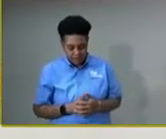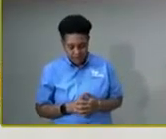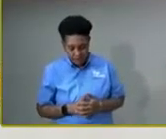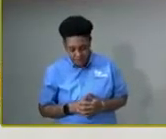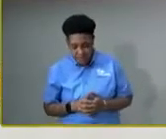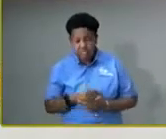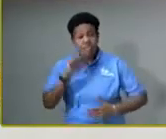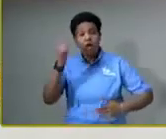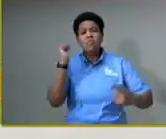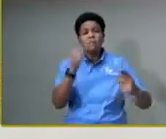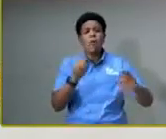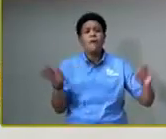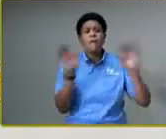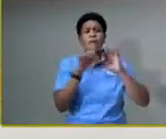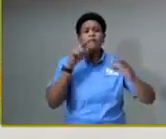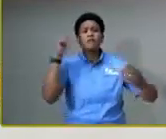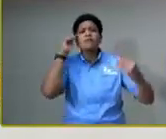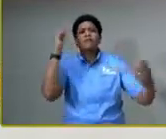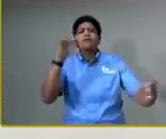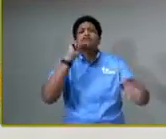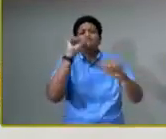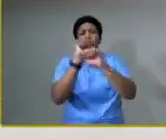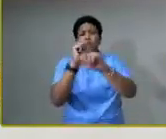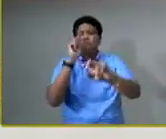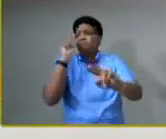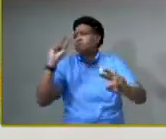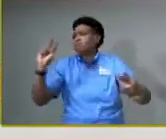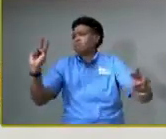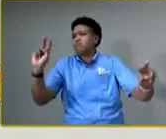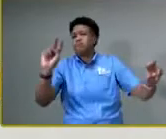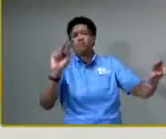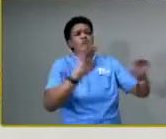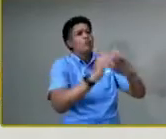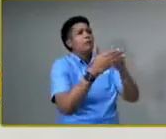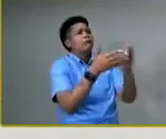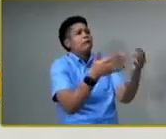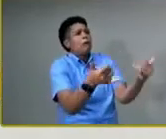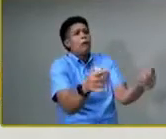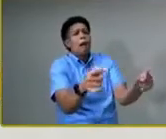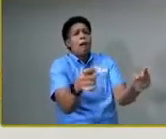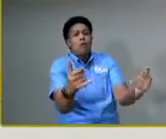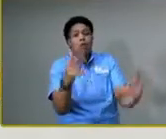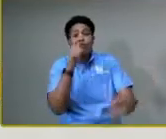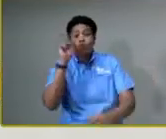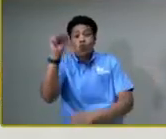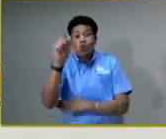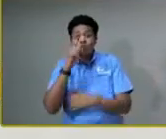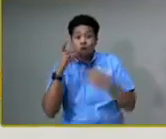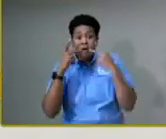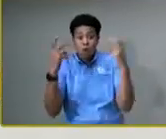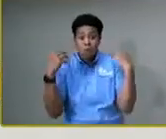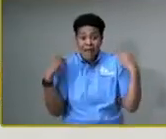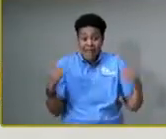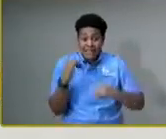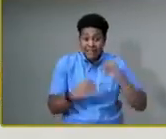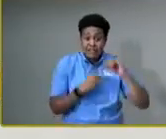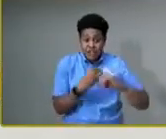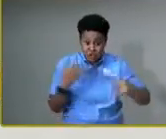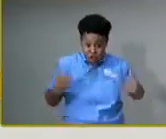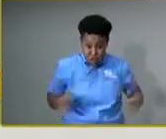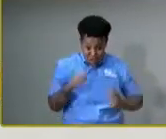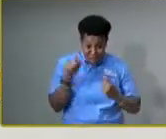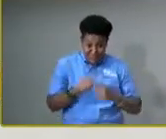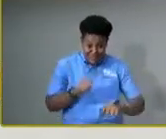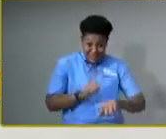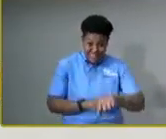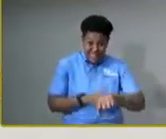the reality of the situation now dictates that those who go to our public health institutions at this particular point in